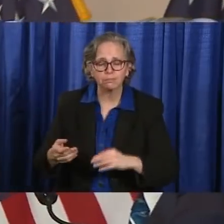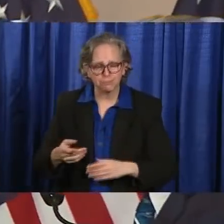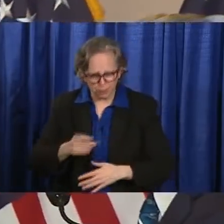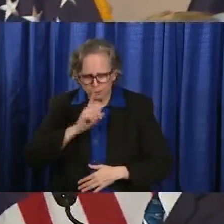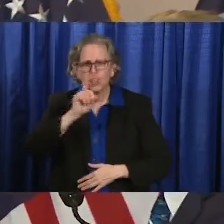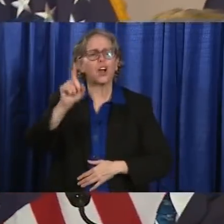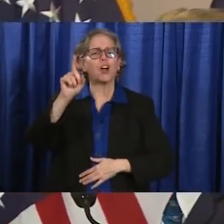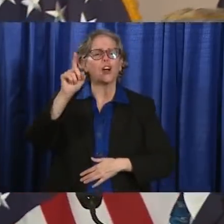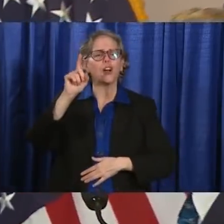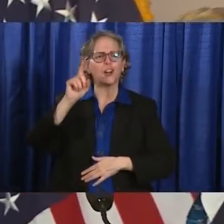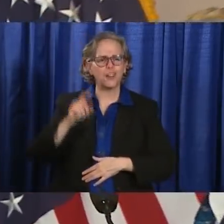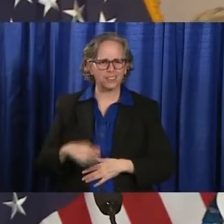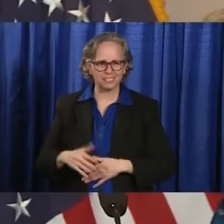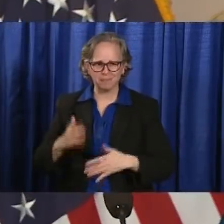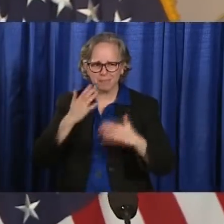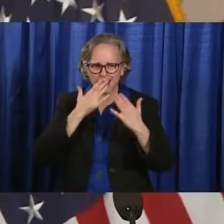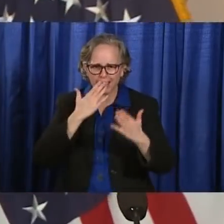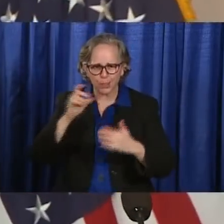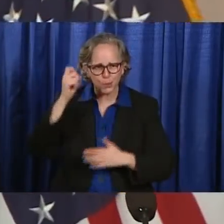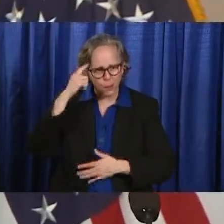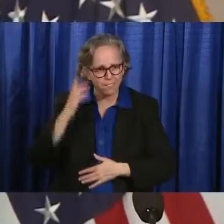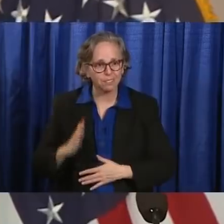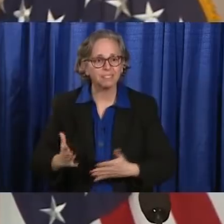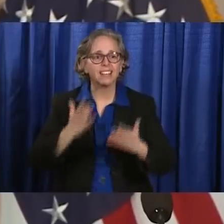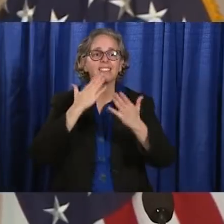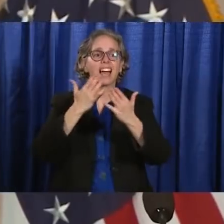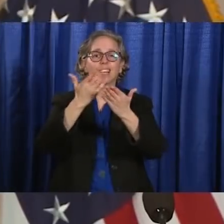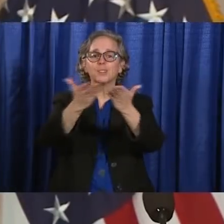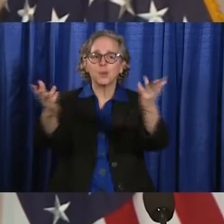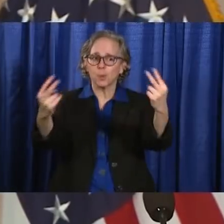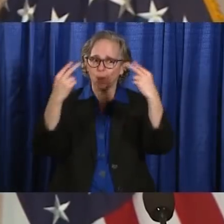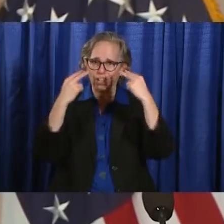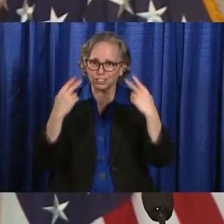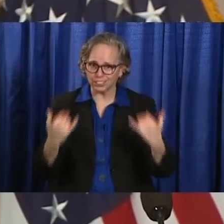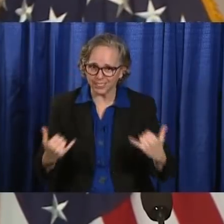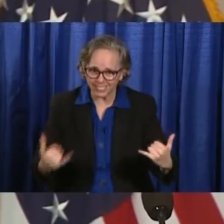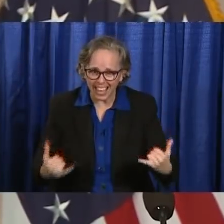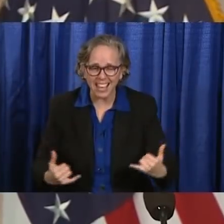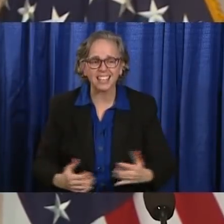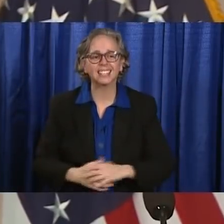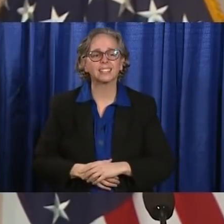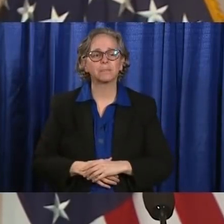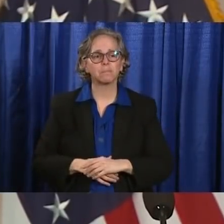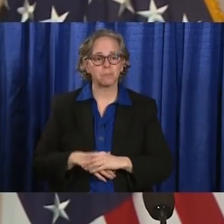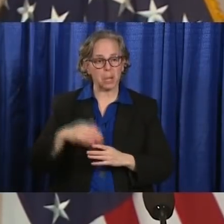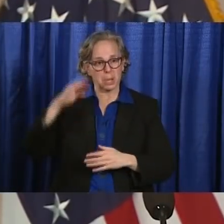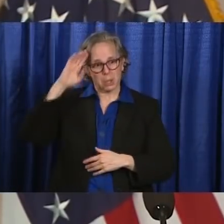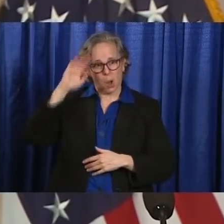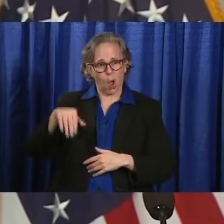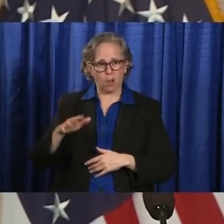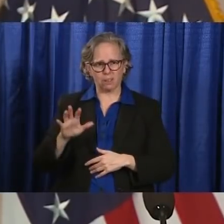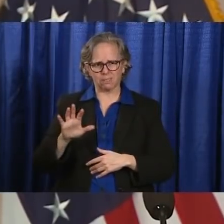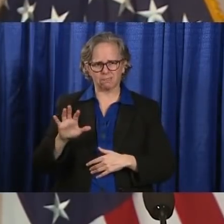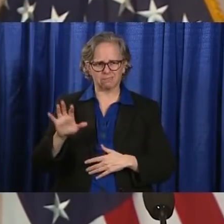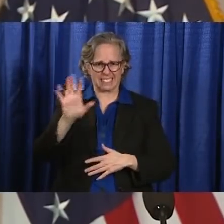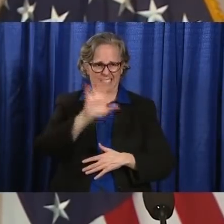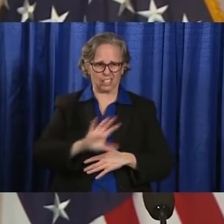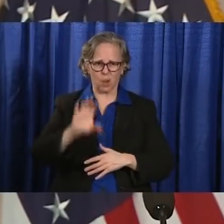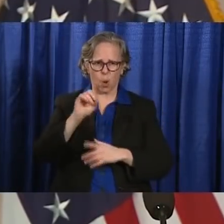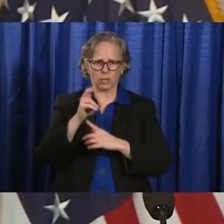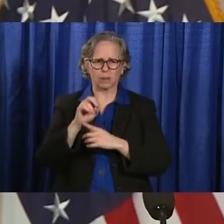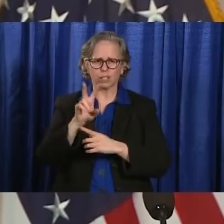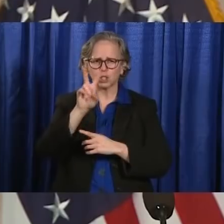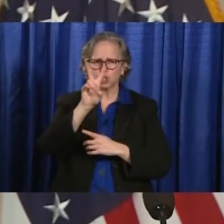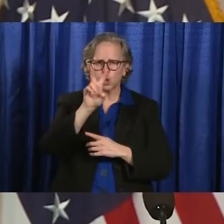Absolutely. So thank you, Governor, and thanks to everyone watching today. We know that across Ohio we have 2.8